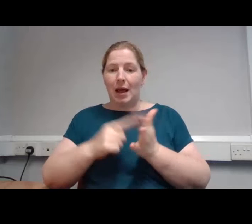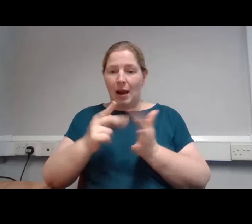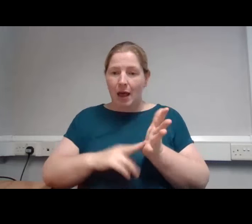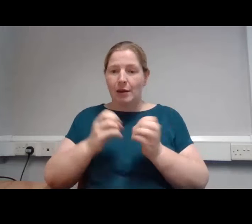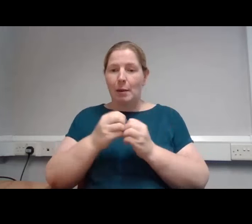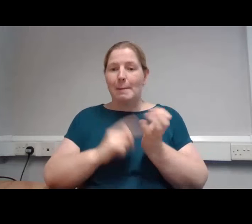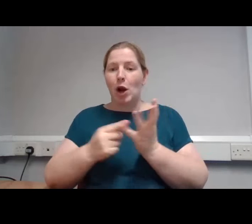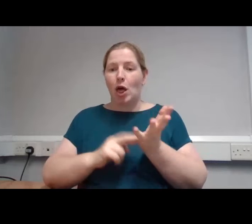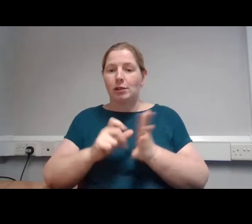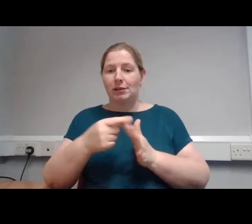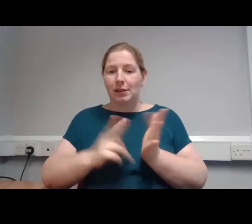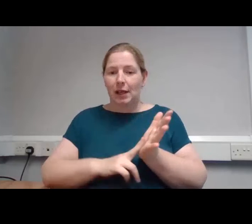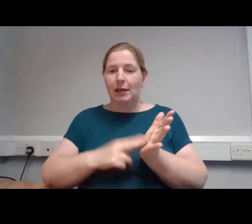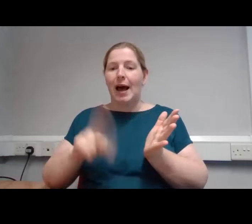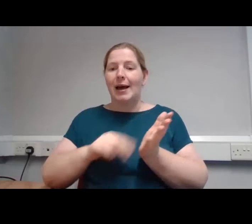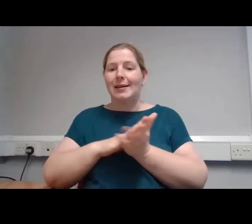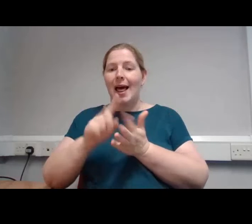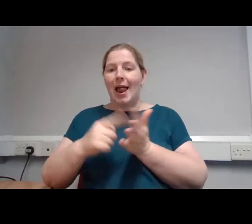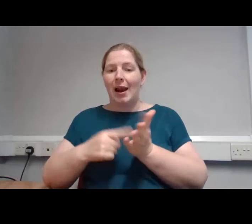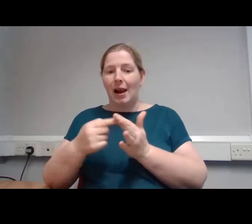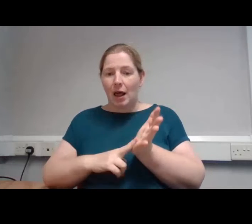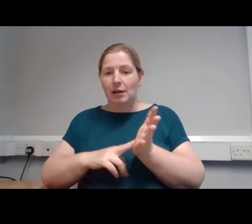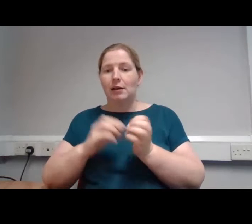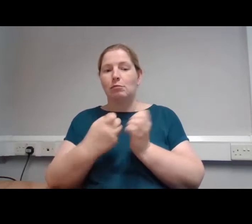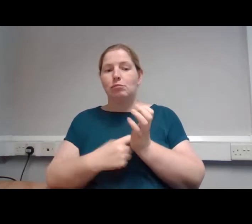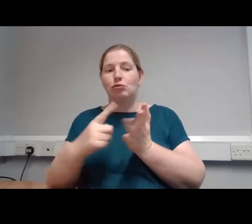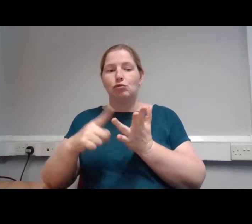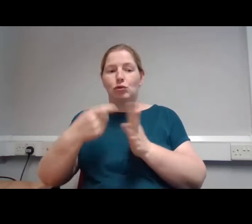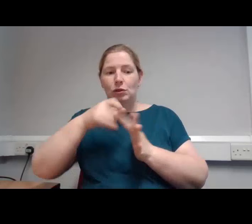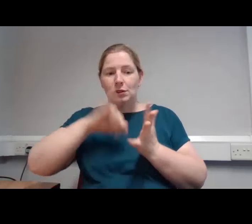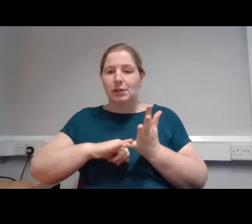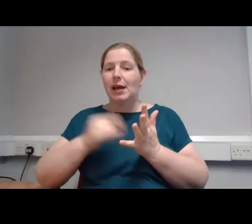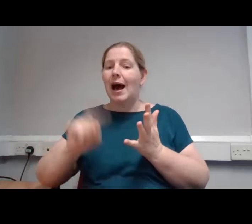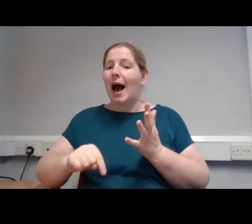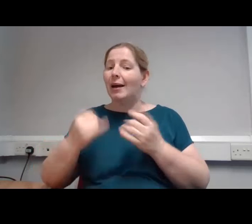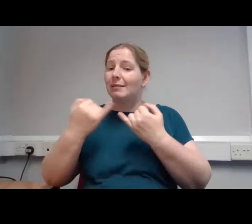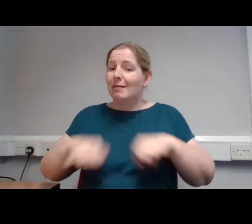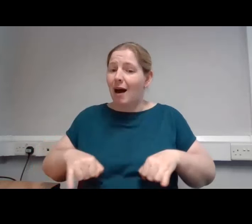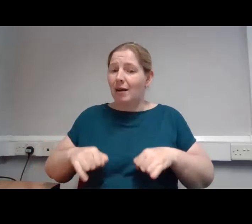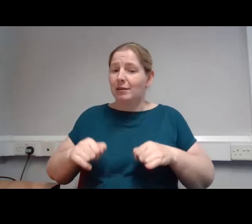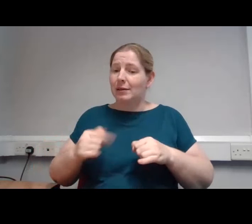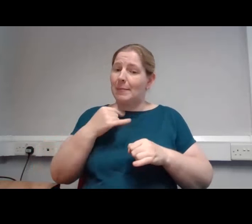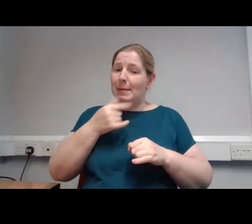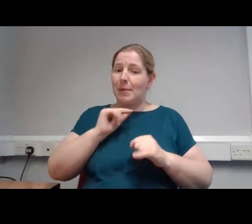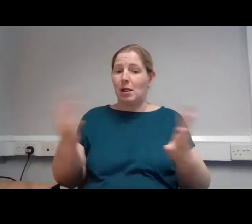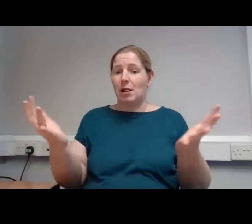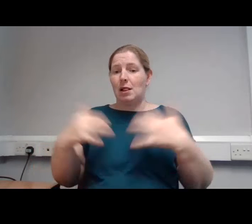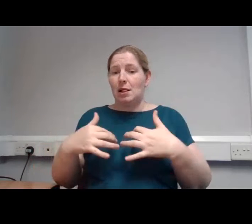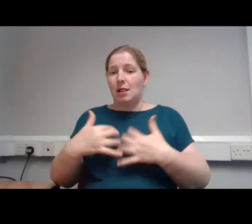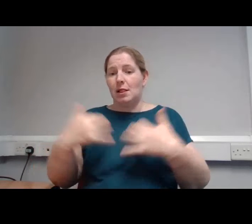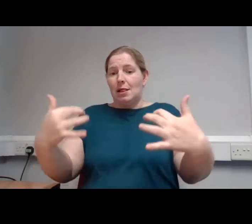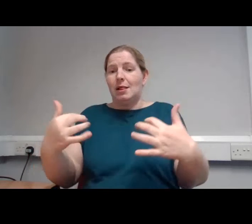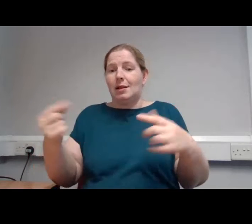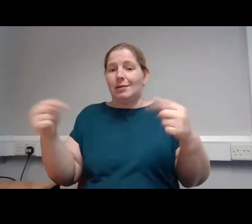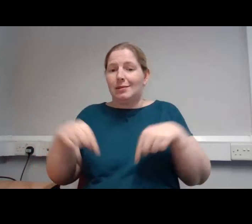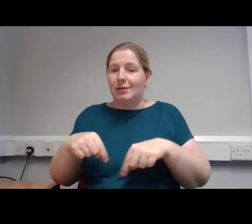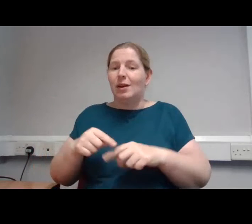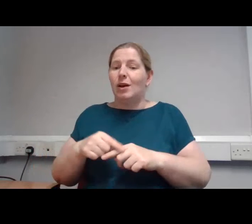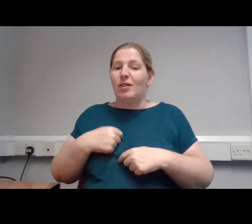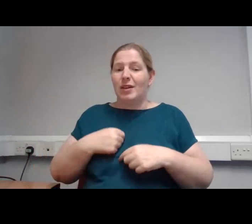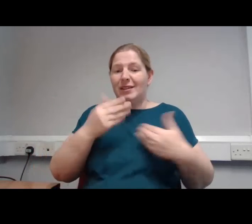Helen Brooks. And finally, I'd like to thank everybody who attended today. These sessions are put on for you, and we